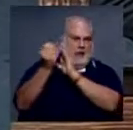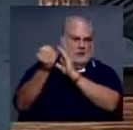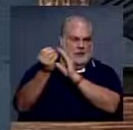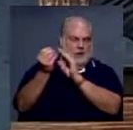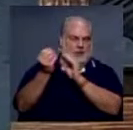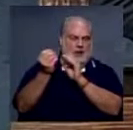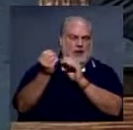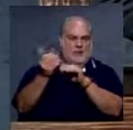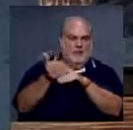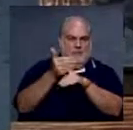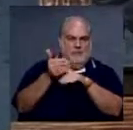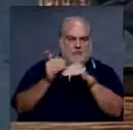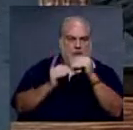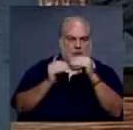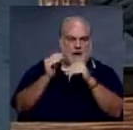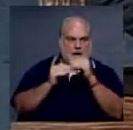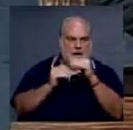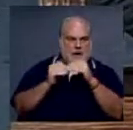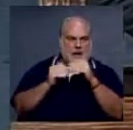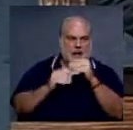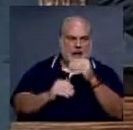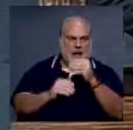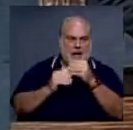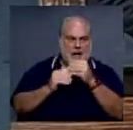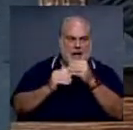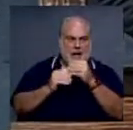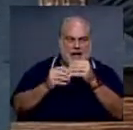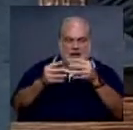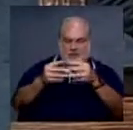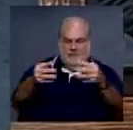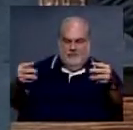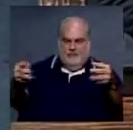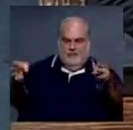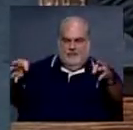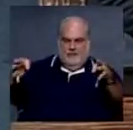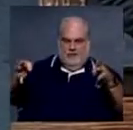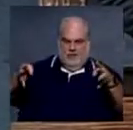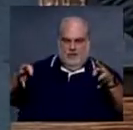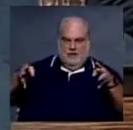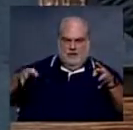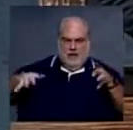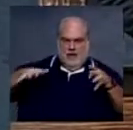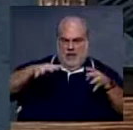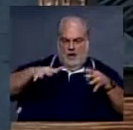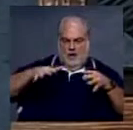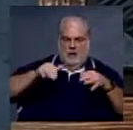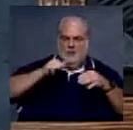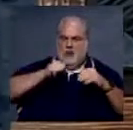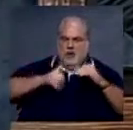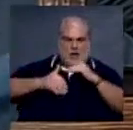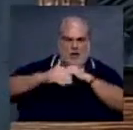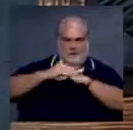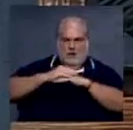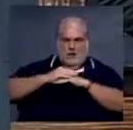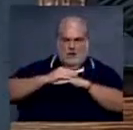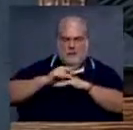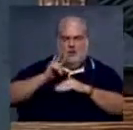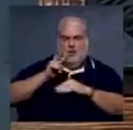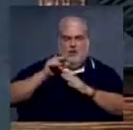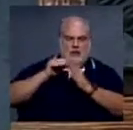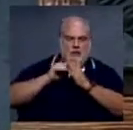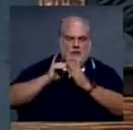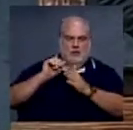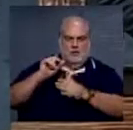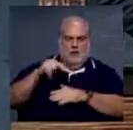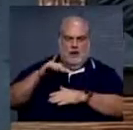or the exterior area other than adding an enclosed fence, uncovered area of approximately 2,000 square